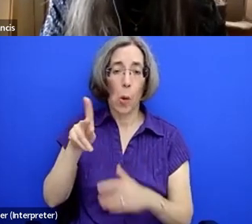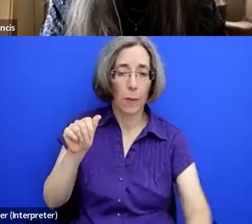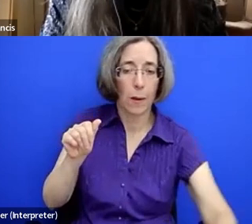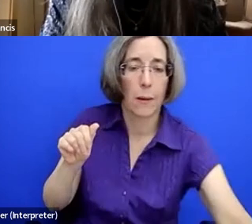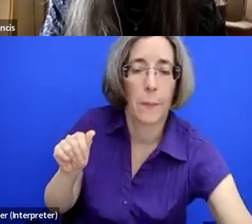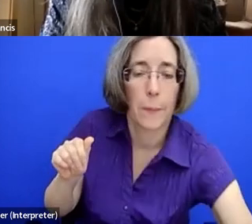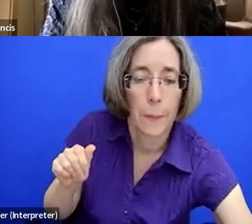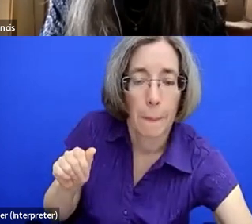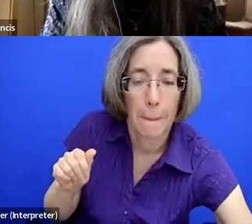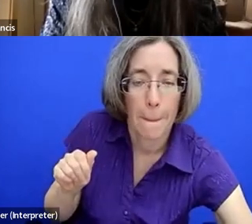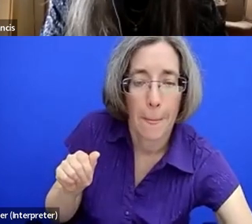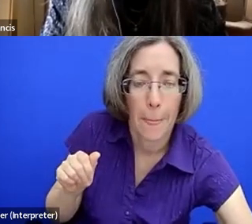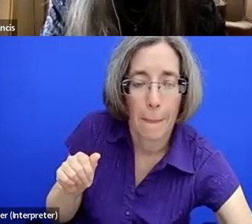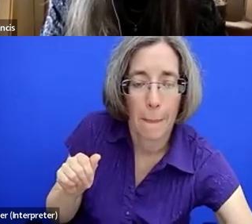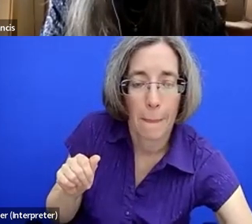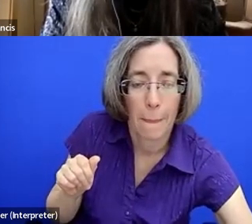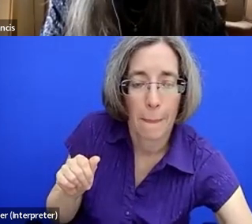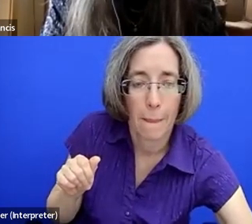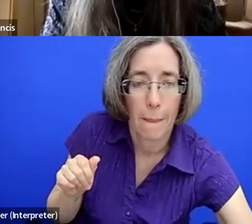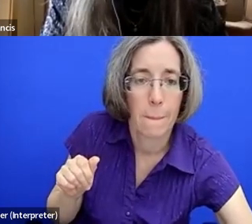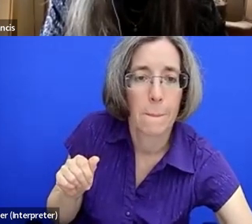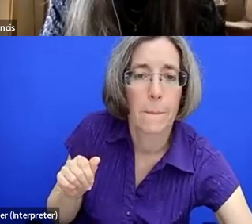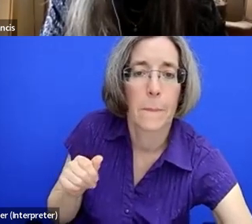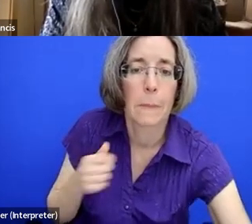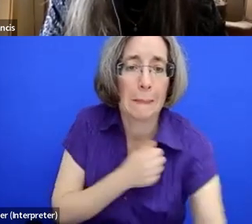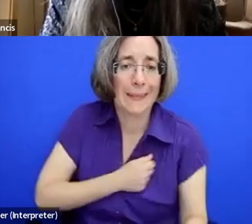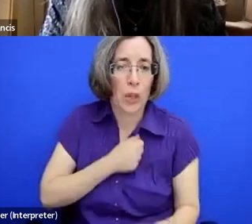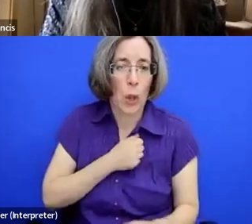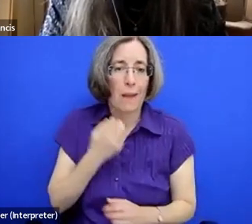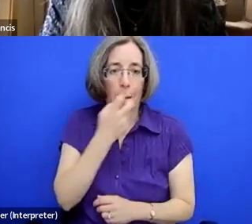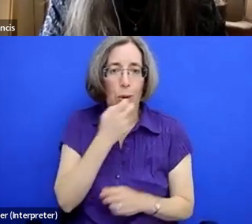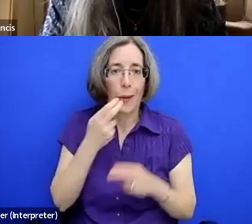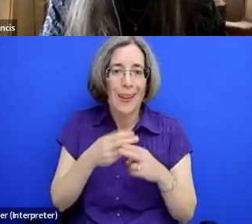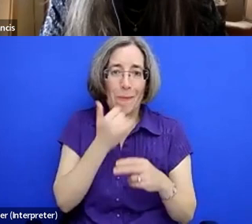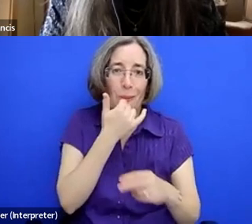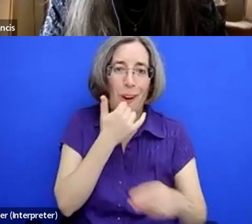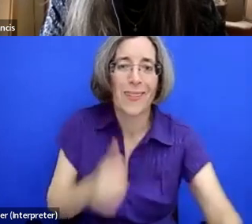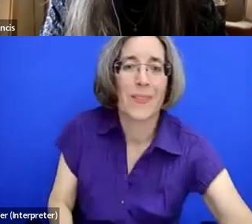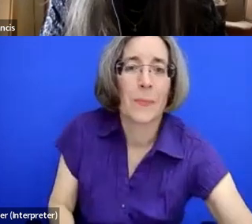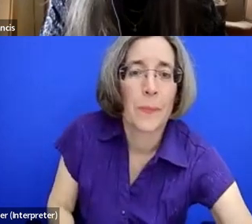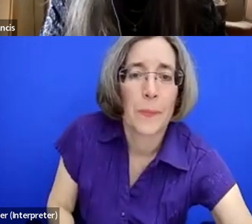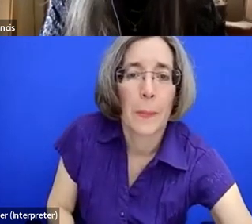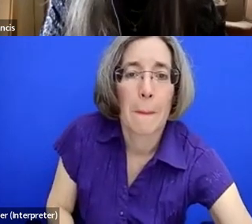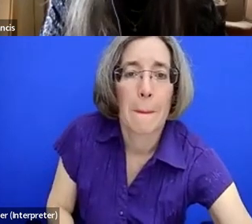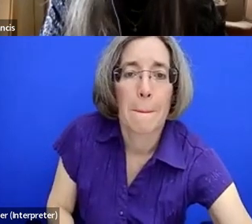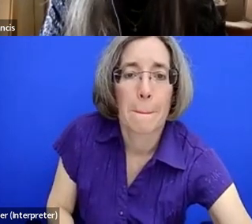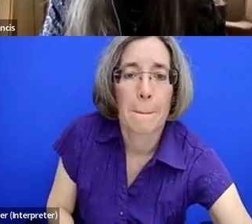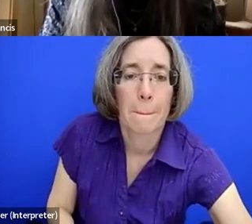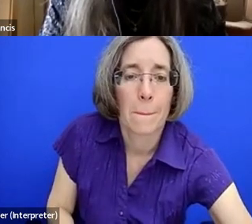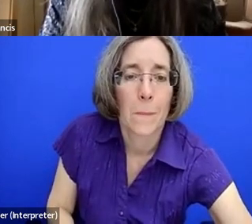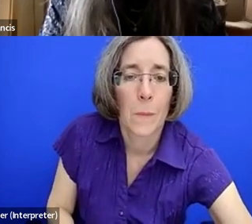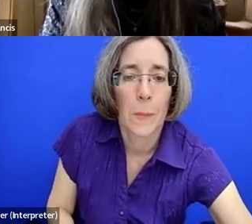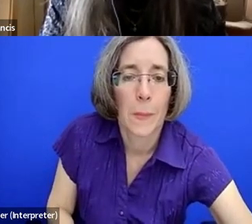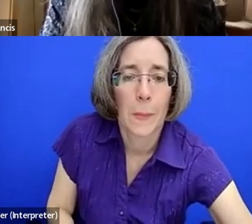I hope, apologies if I'm not pronouncing that correctly, notes to us the following.